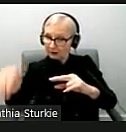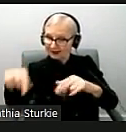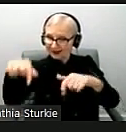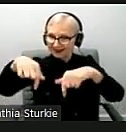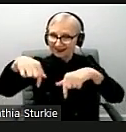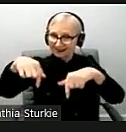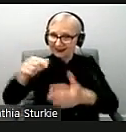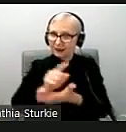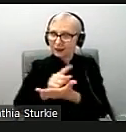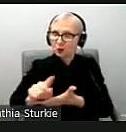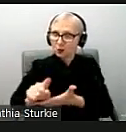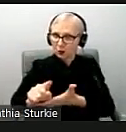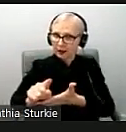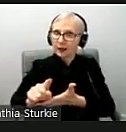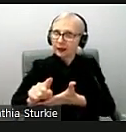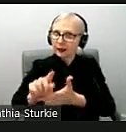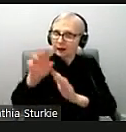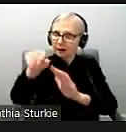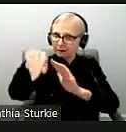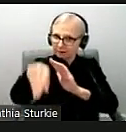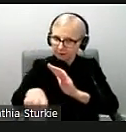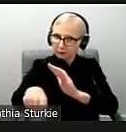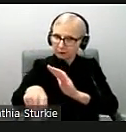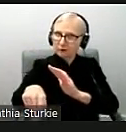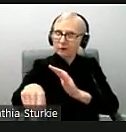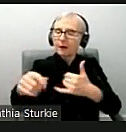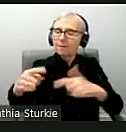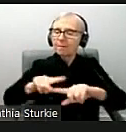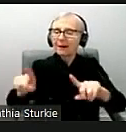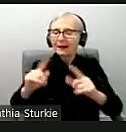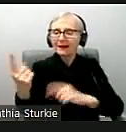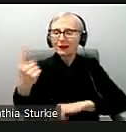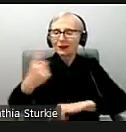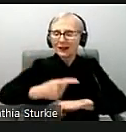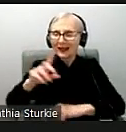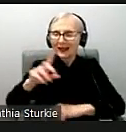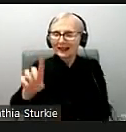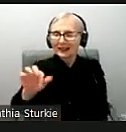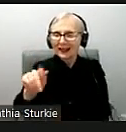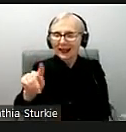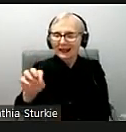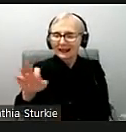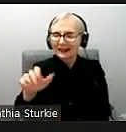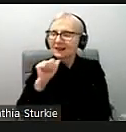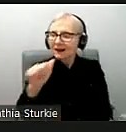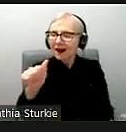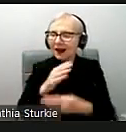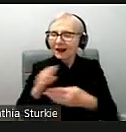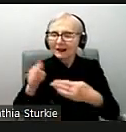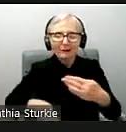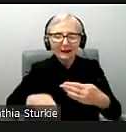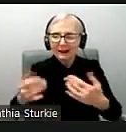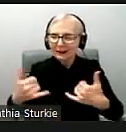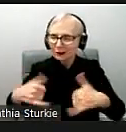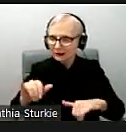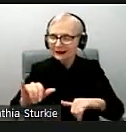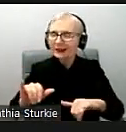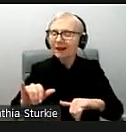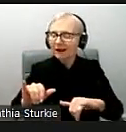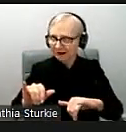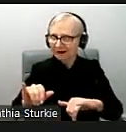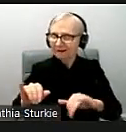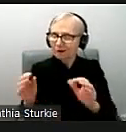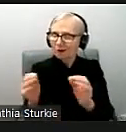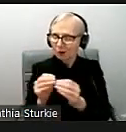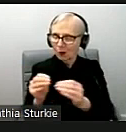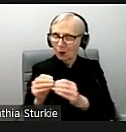there's obviously a decrease there because the week's data is still incredibly incomplete because we haven't even gotten to the end of the week yet. But I wanted to share this